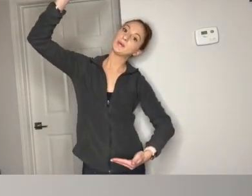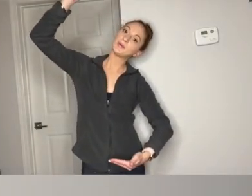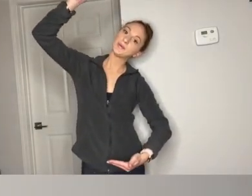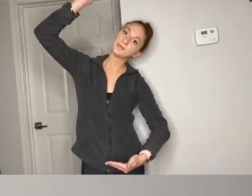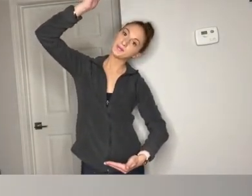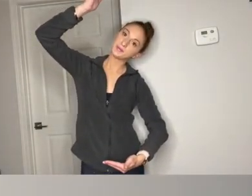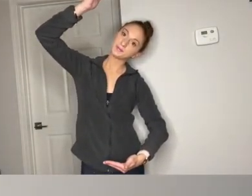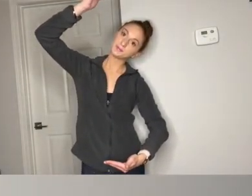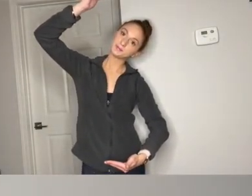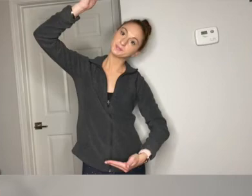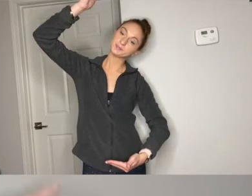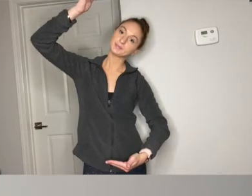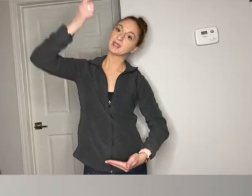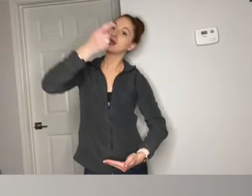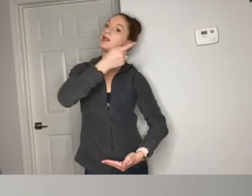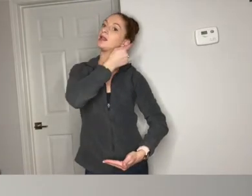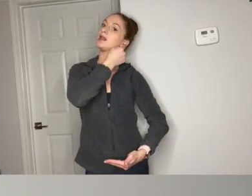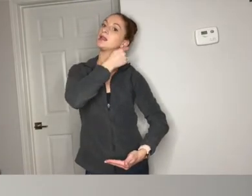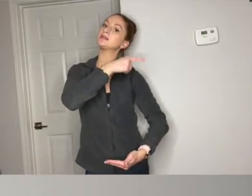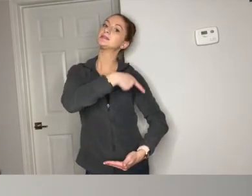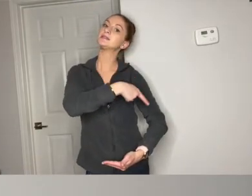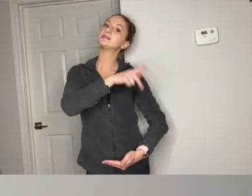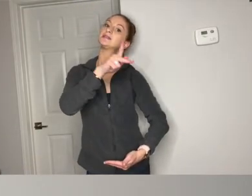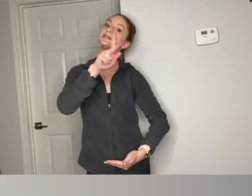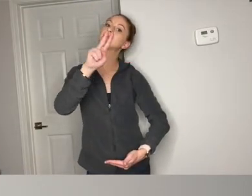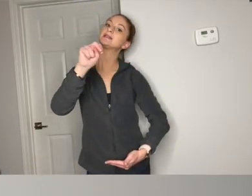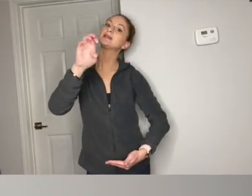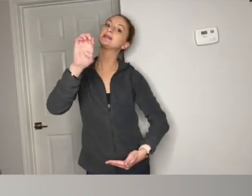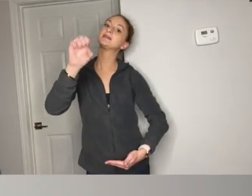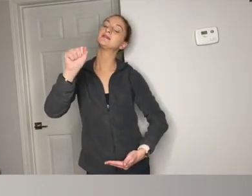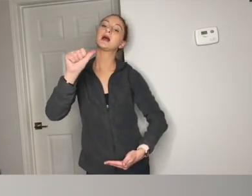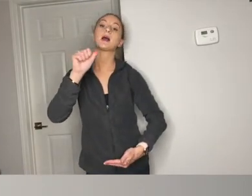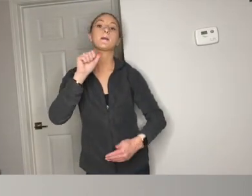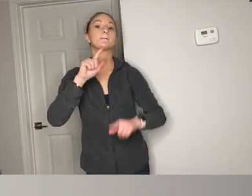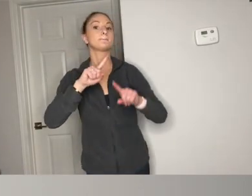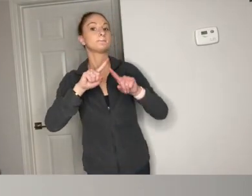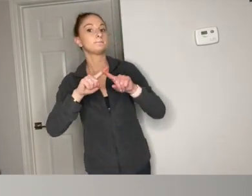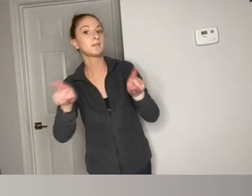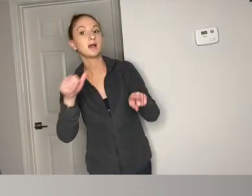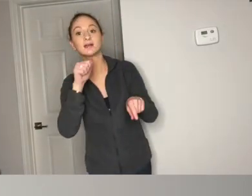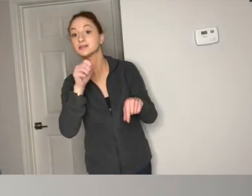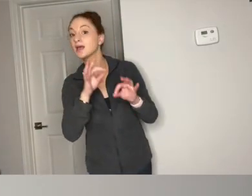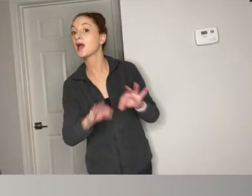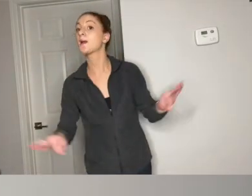arm over, and left ear to left knee.